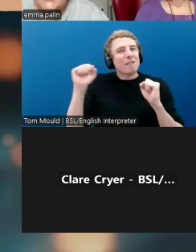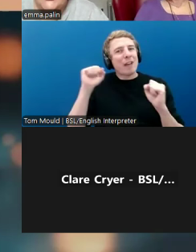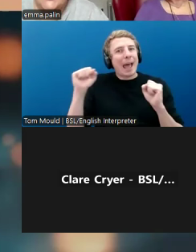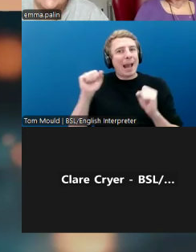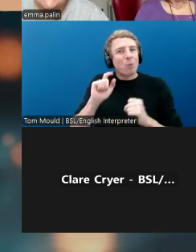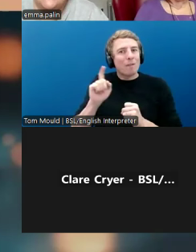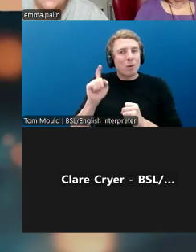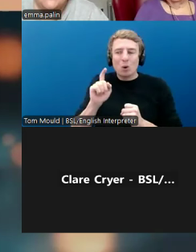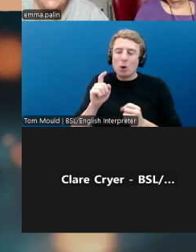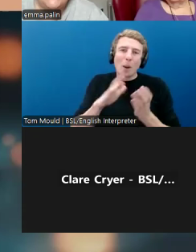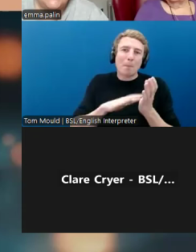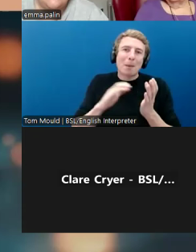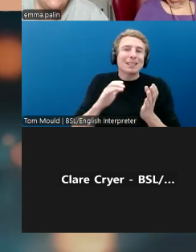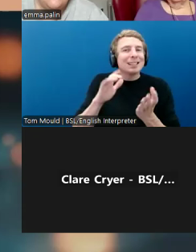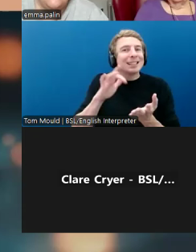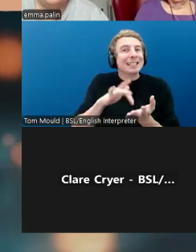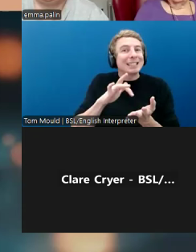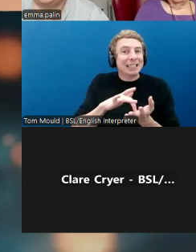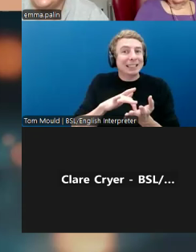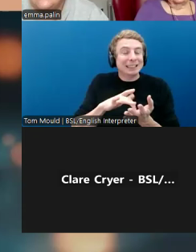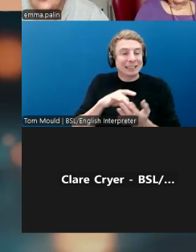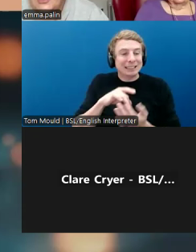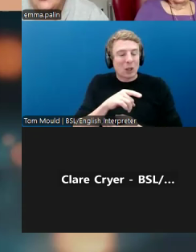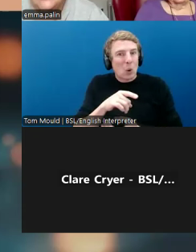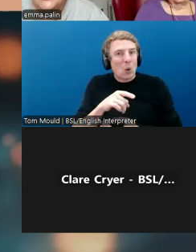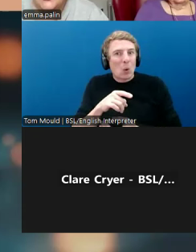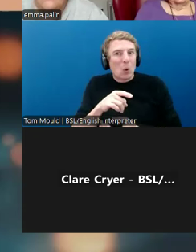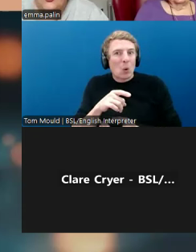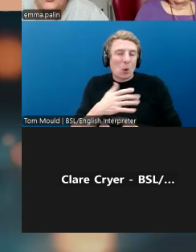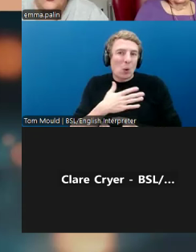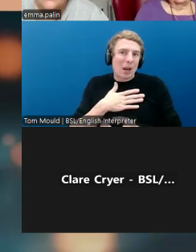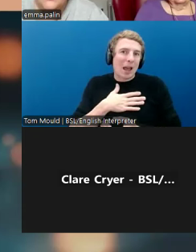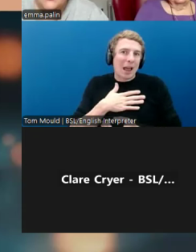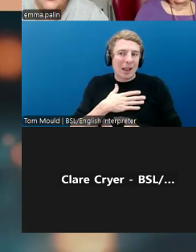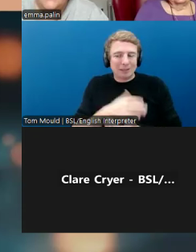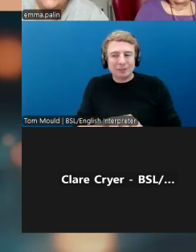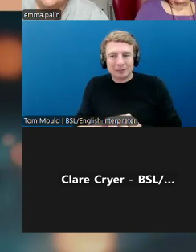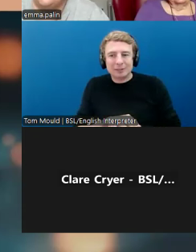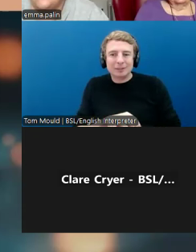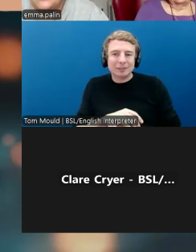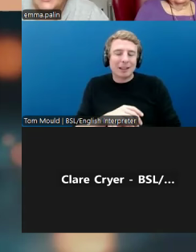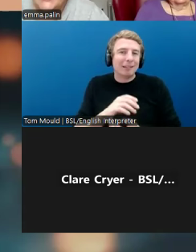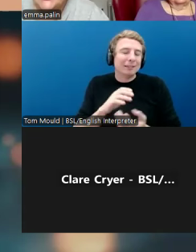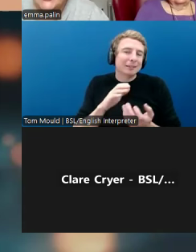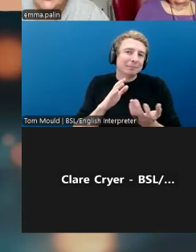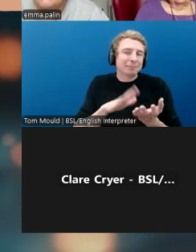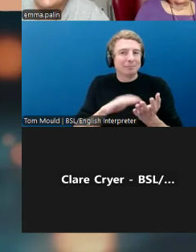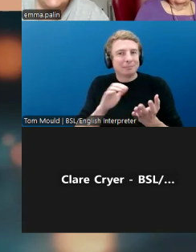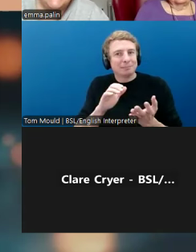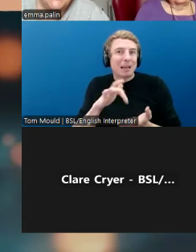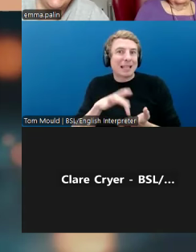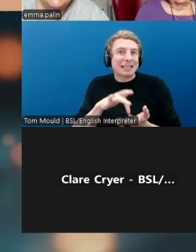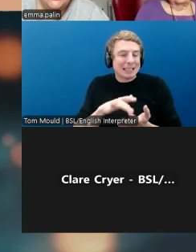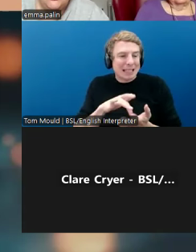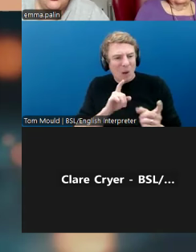and common interest in the fact that they could have conversation for hours about football, who their favourite players were in